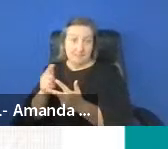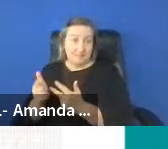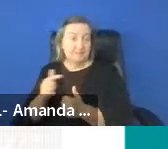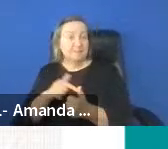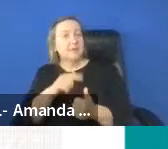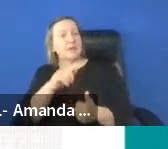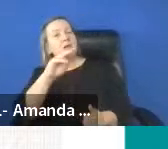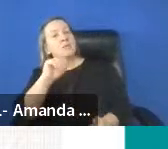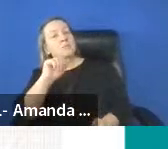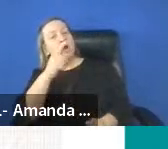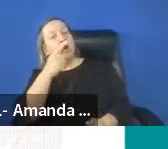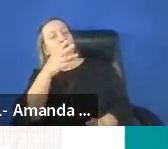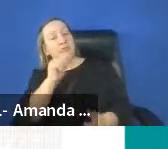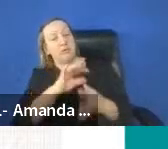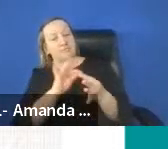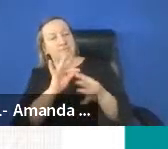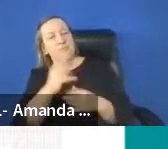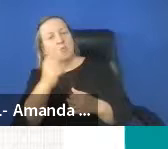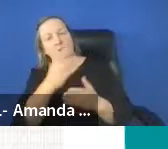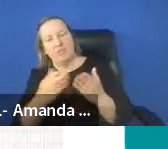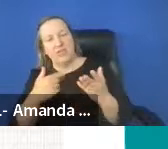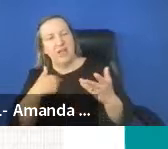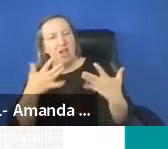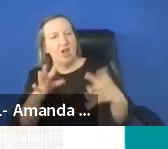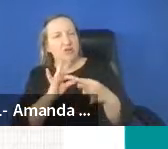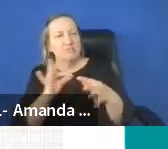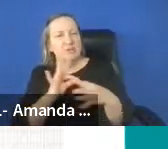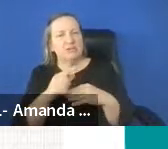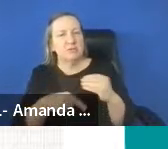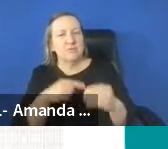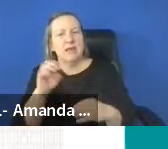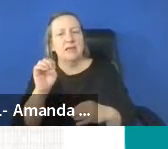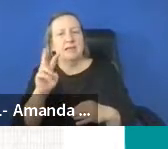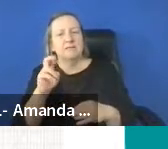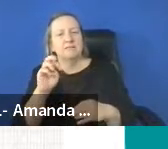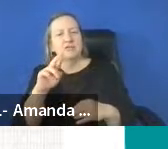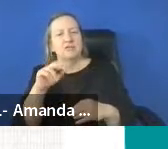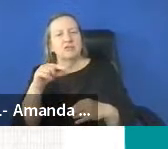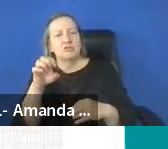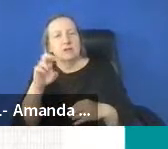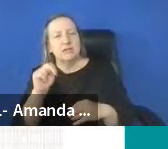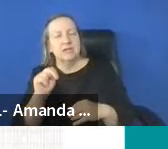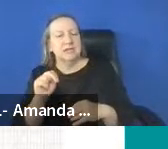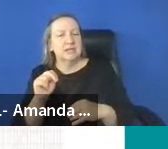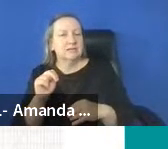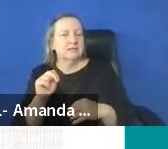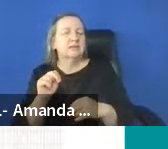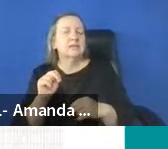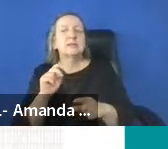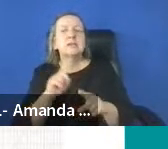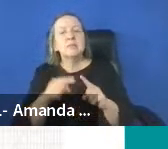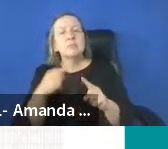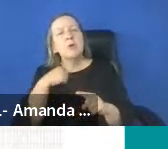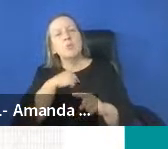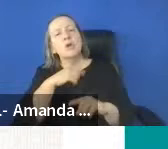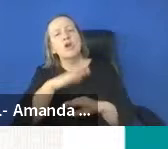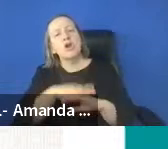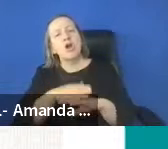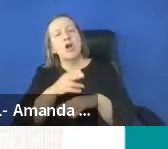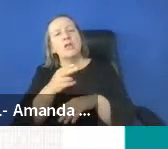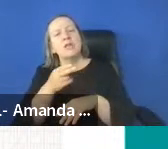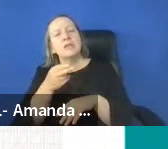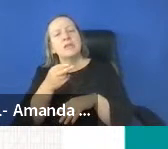Yeah, the one thing, I mean, I already mentioned about the evergreen coming into to evergreen, but when we were on Hayden